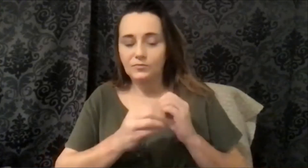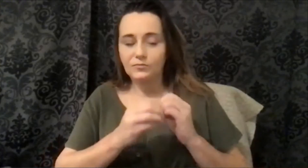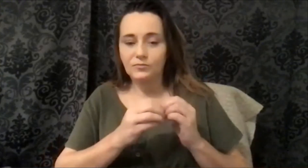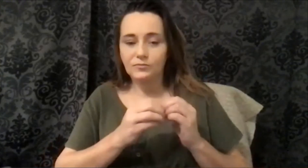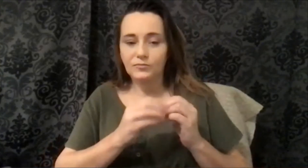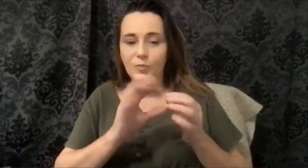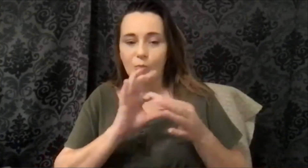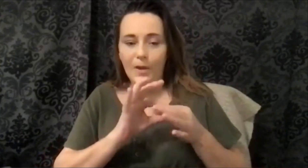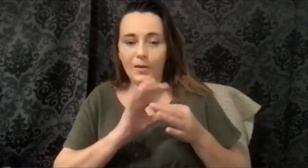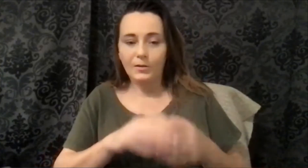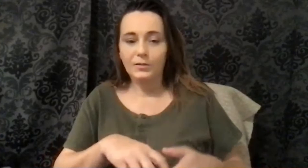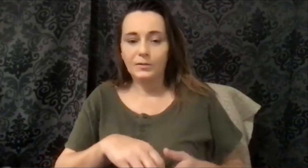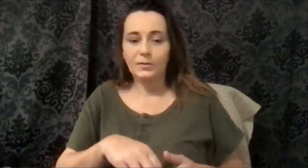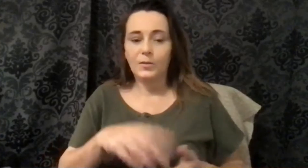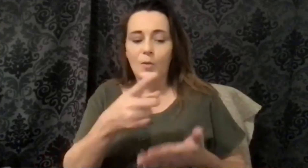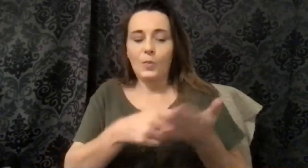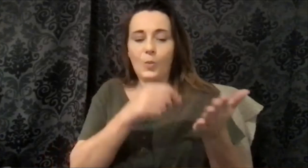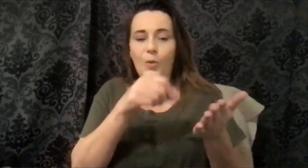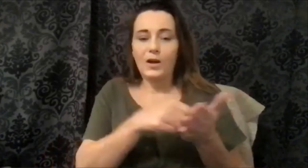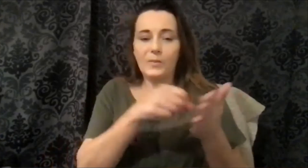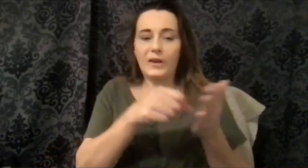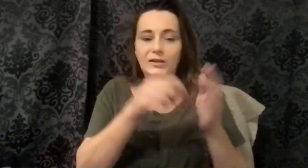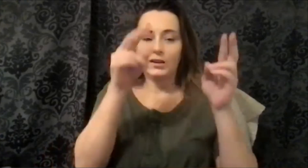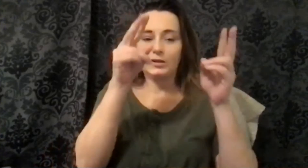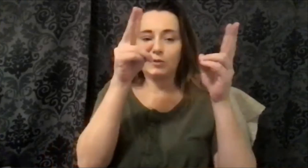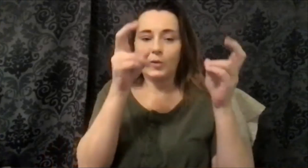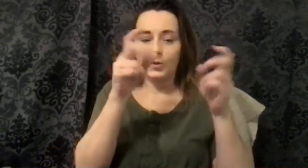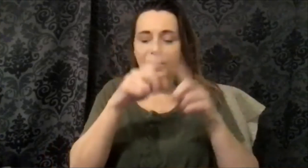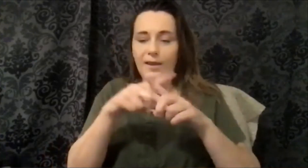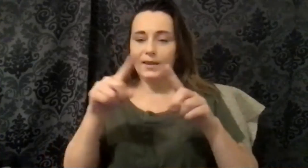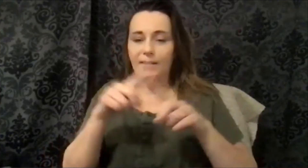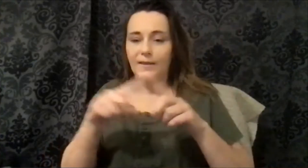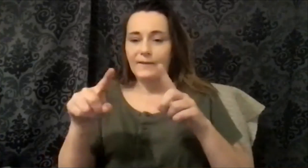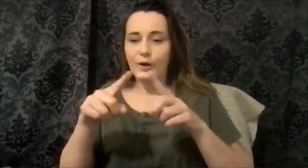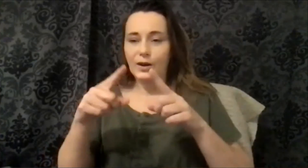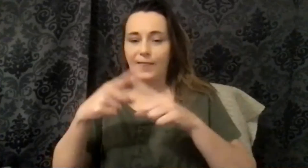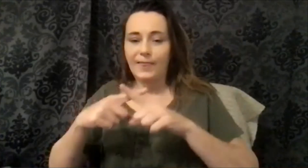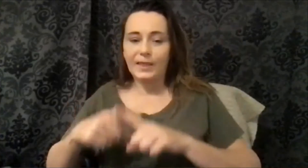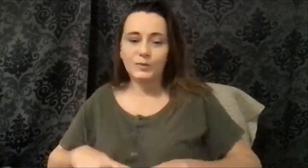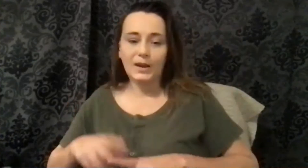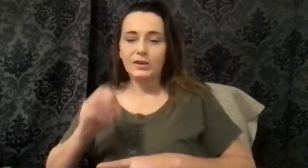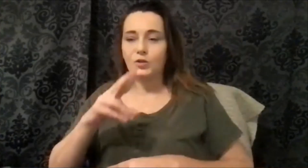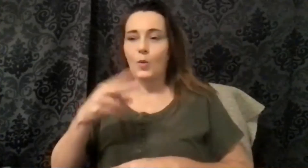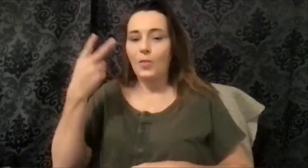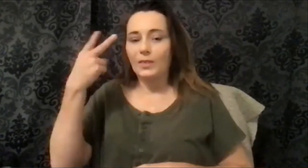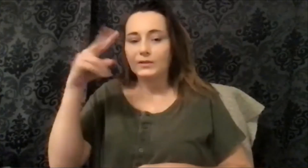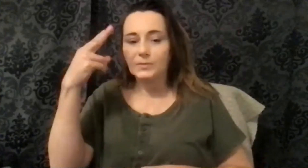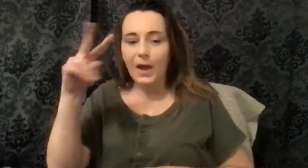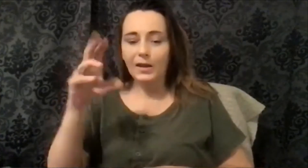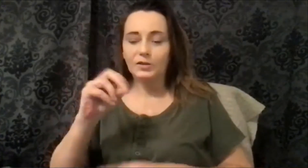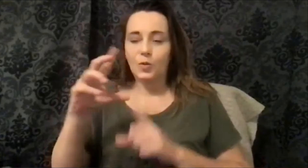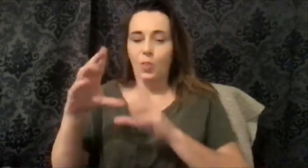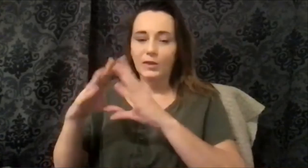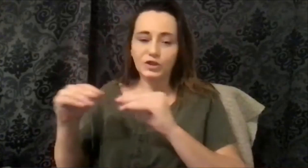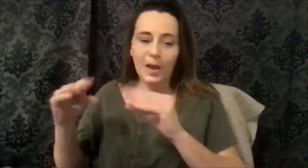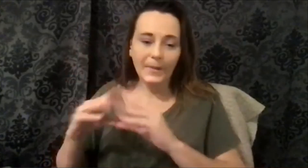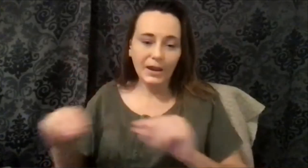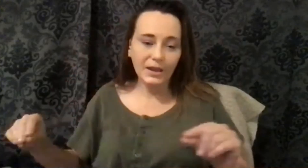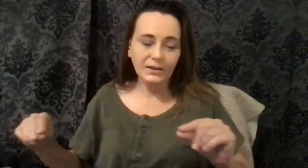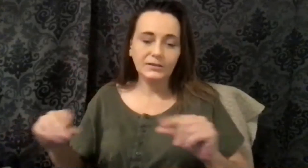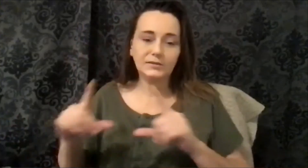page that quote is going to be on is going to be different in the Swedish Living Clean, and the Spanish Living Clean, and the Japanese Living Clean.